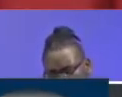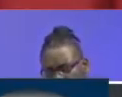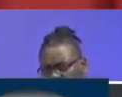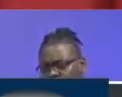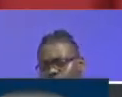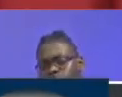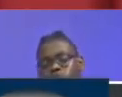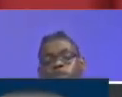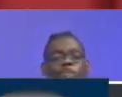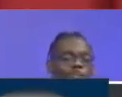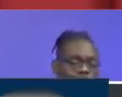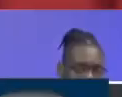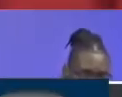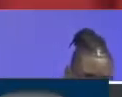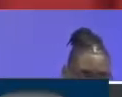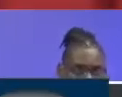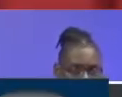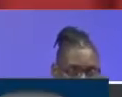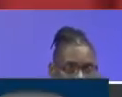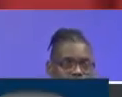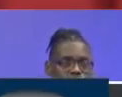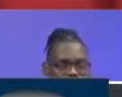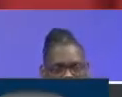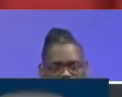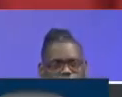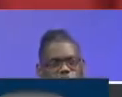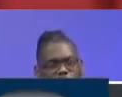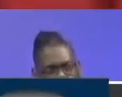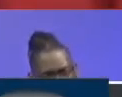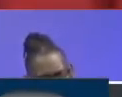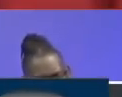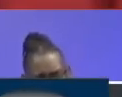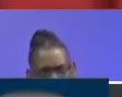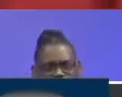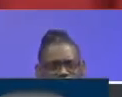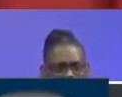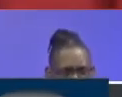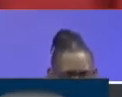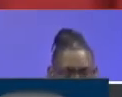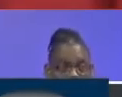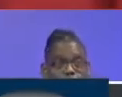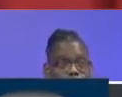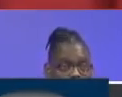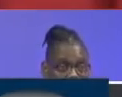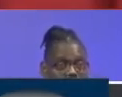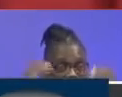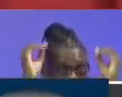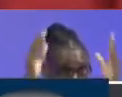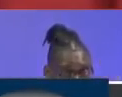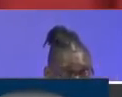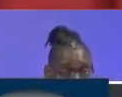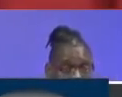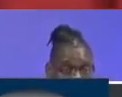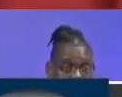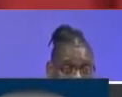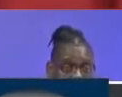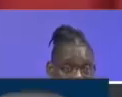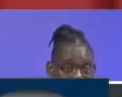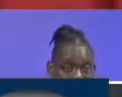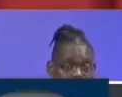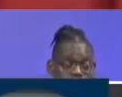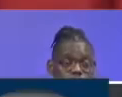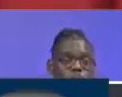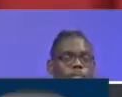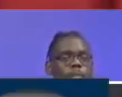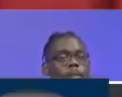in there. All teachers fall under, in the public sector side of it, for sure, fall under the positions, and the